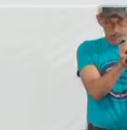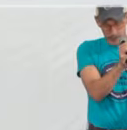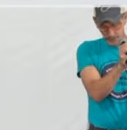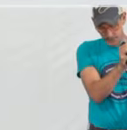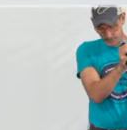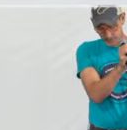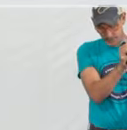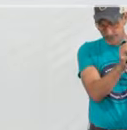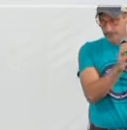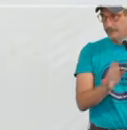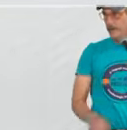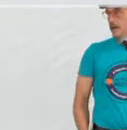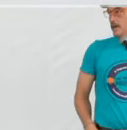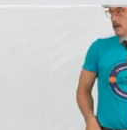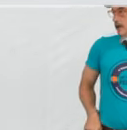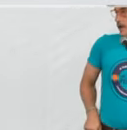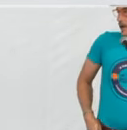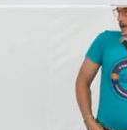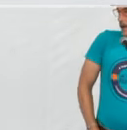Good morning.